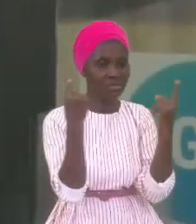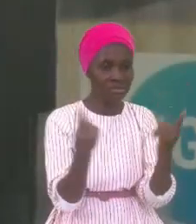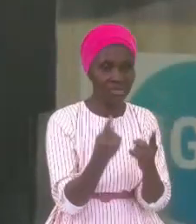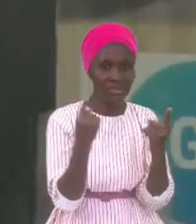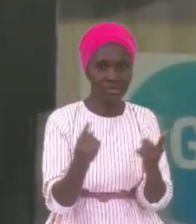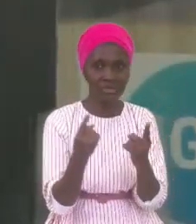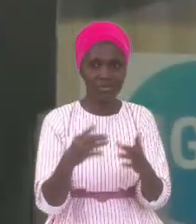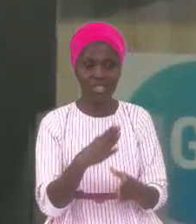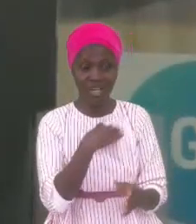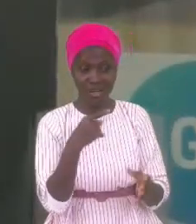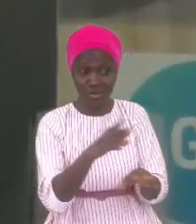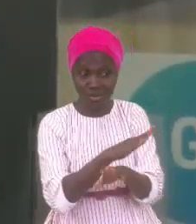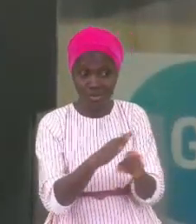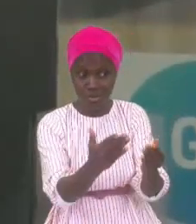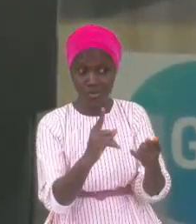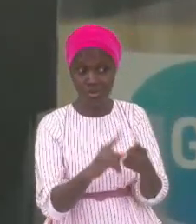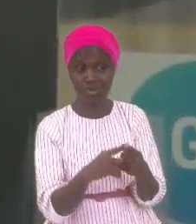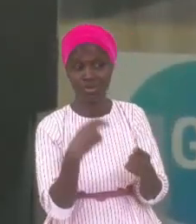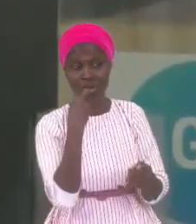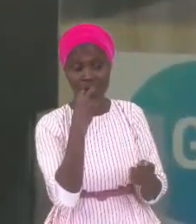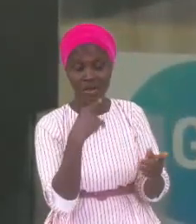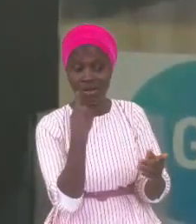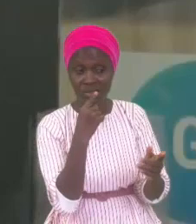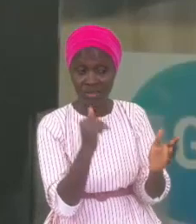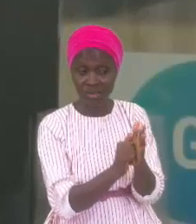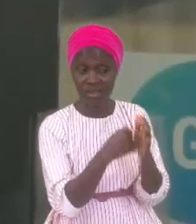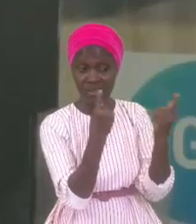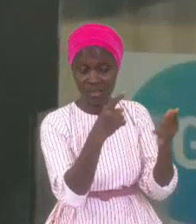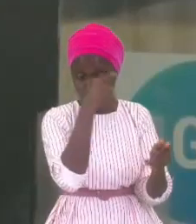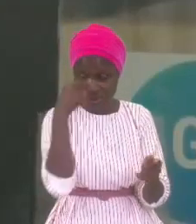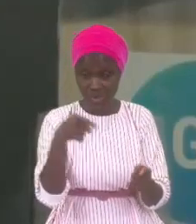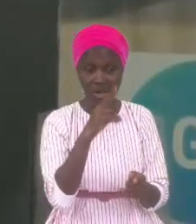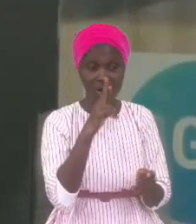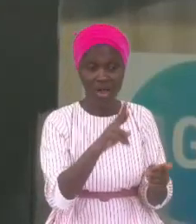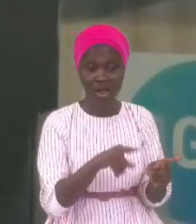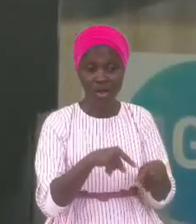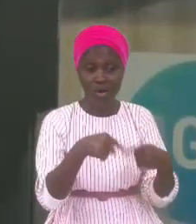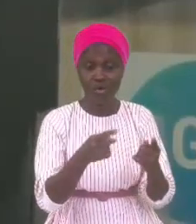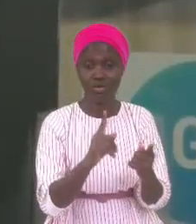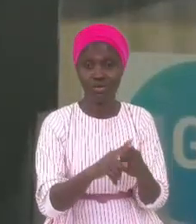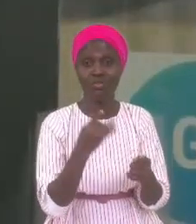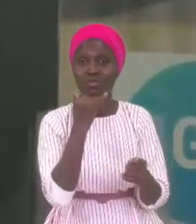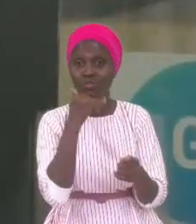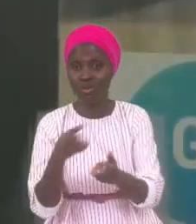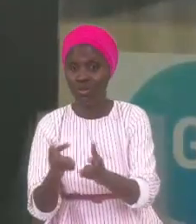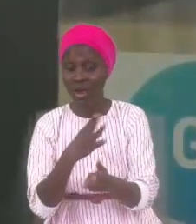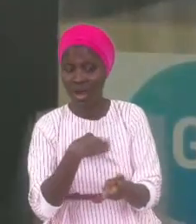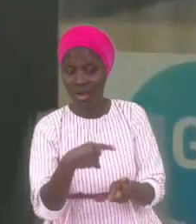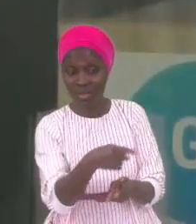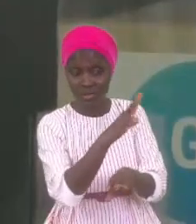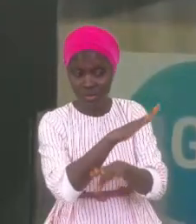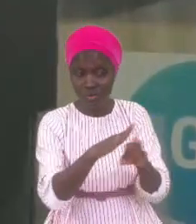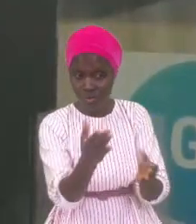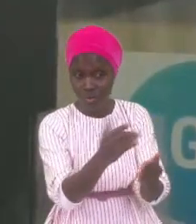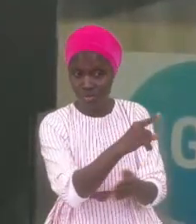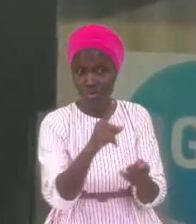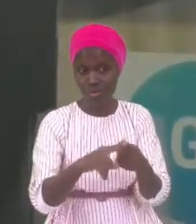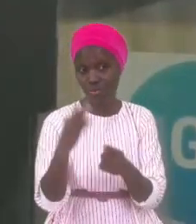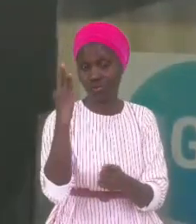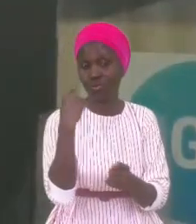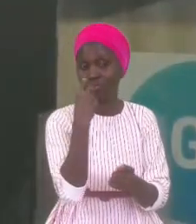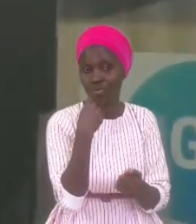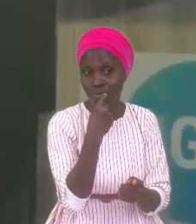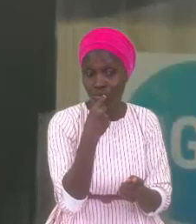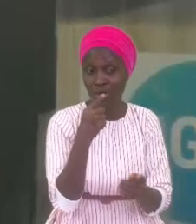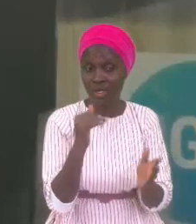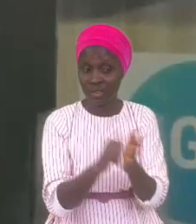sin. Because they're going this wrong way, they never want you to mention that it's the way of destruction